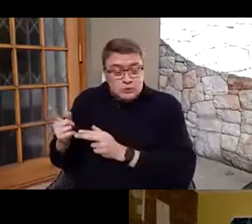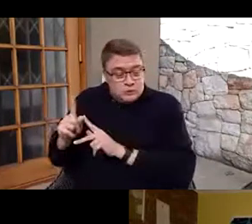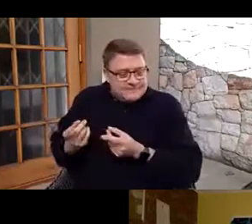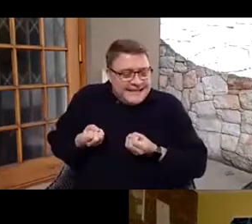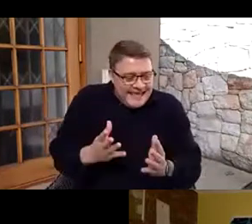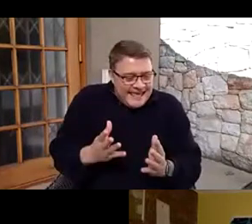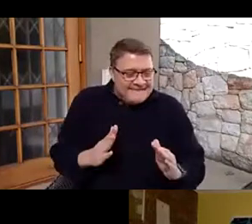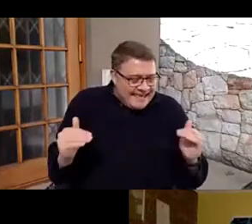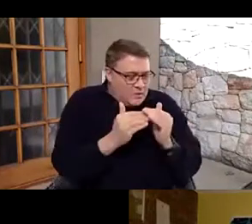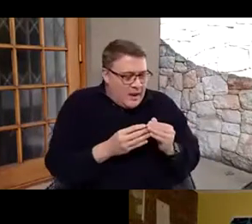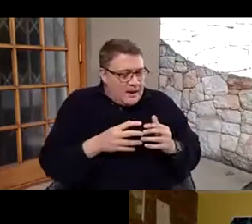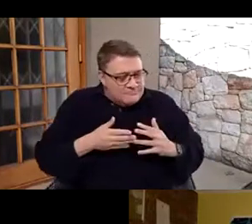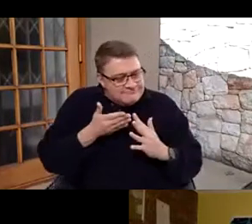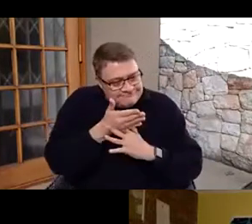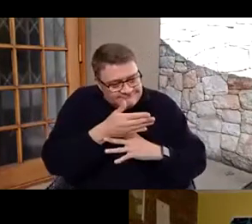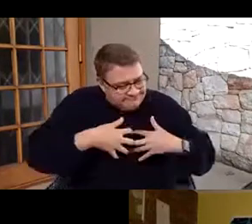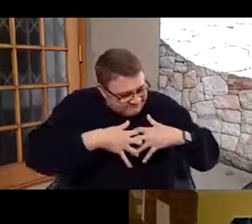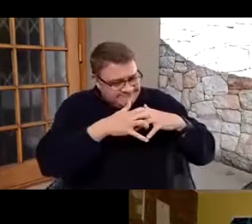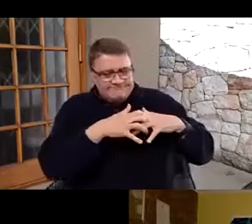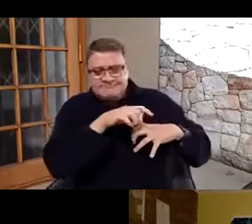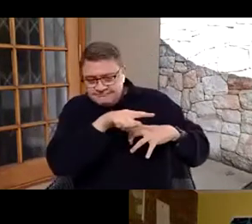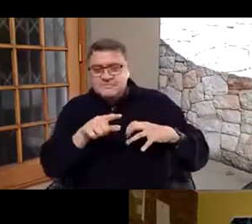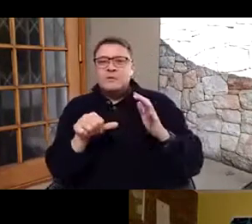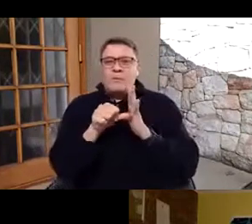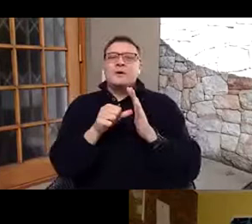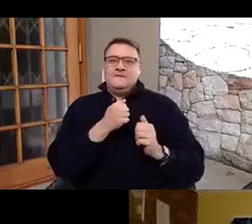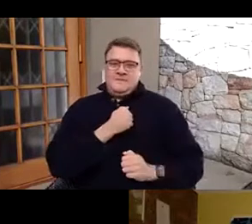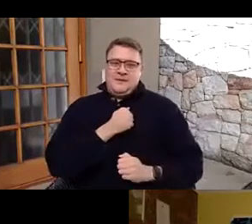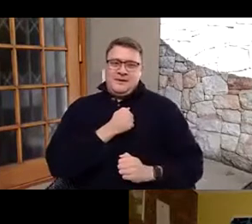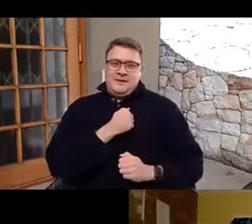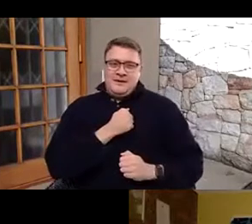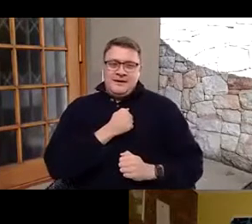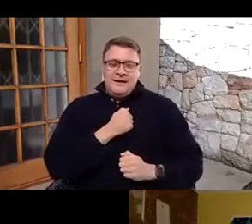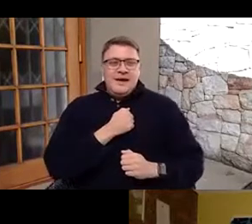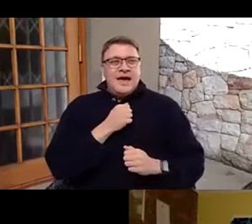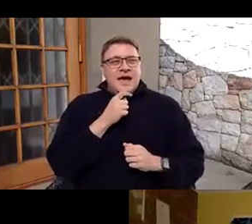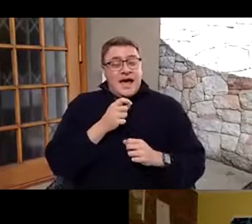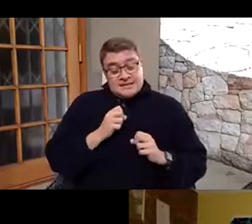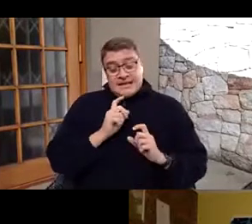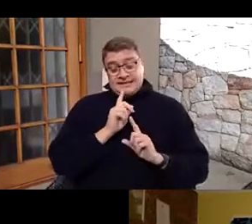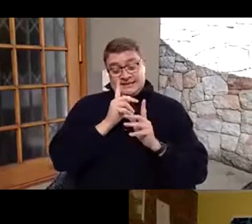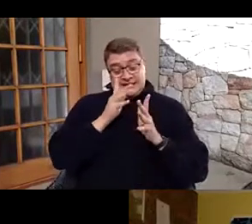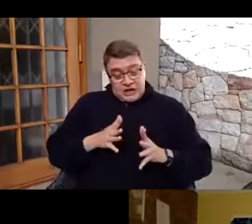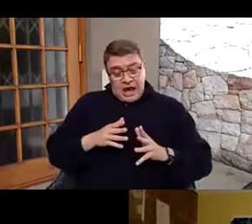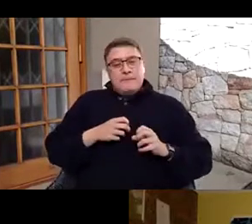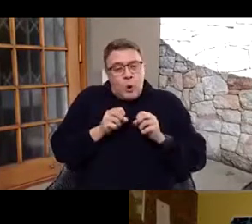it's definitely something really important and close to my heart to create opportunities as a teacher, and to also inspire other special need teachers out